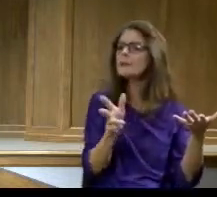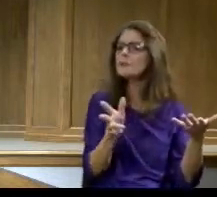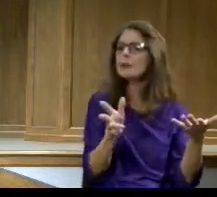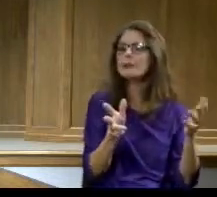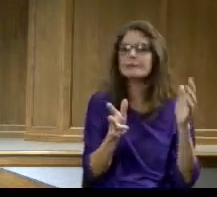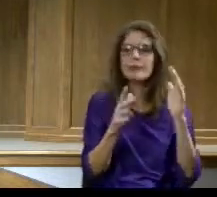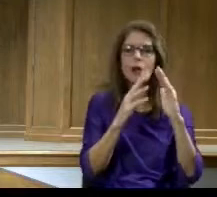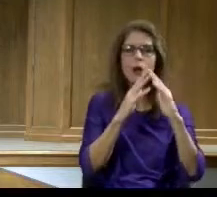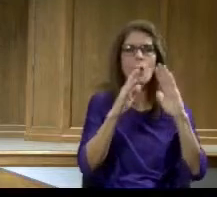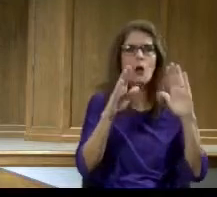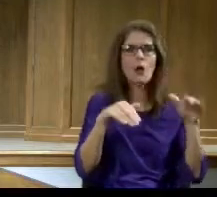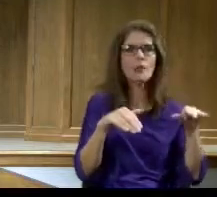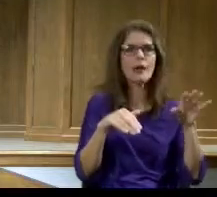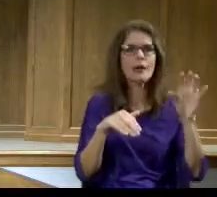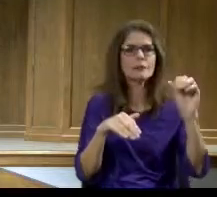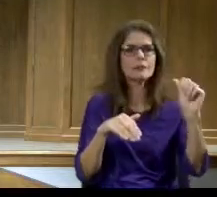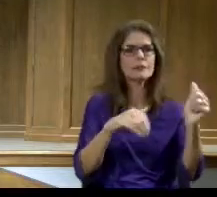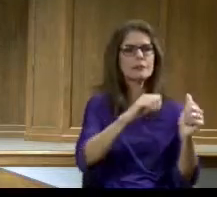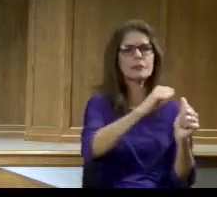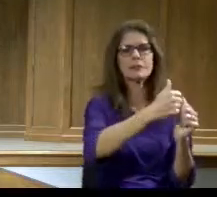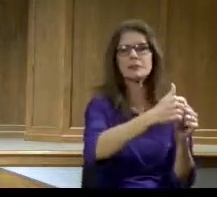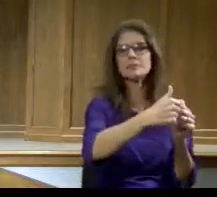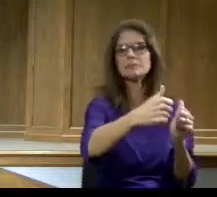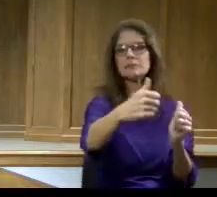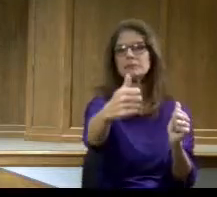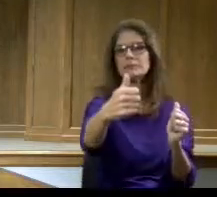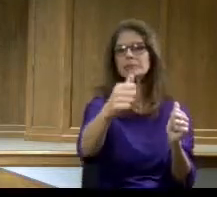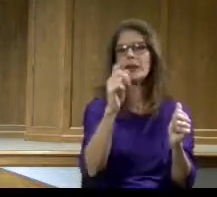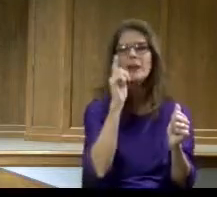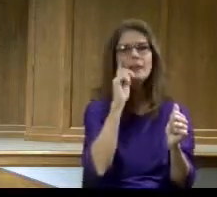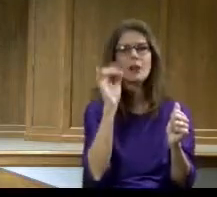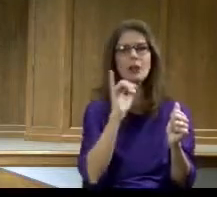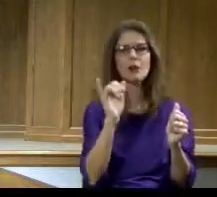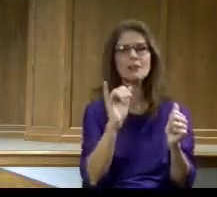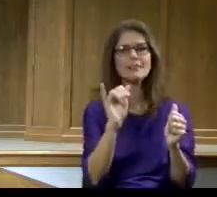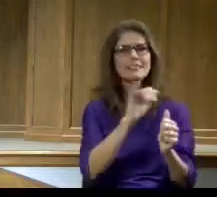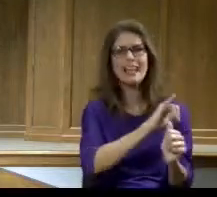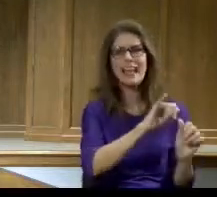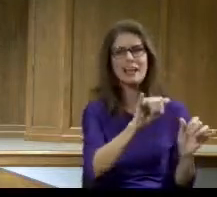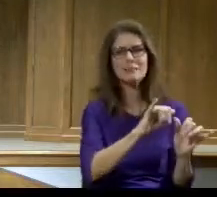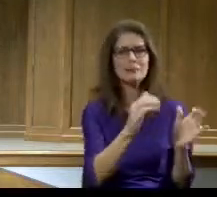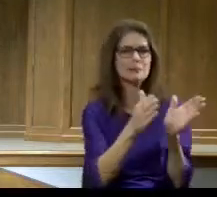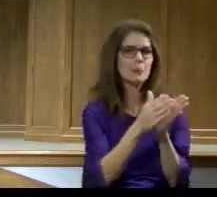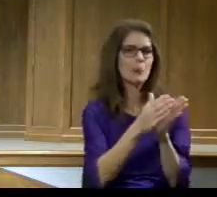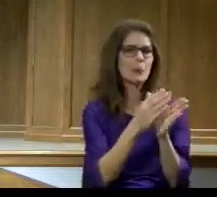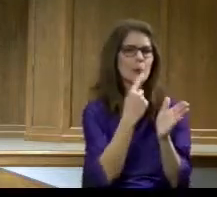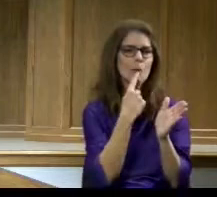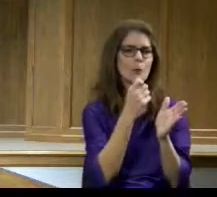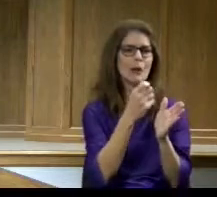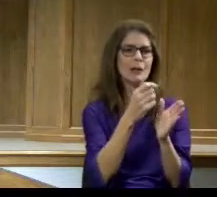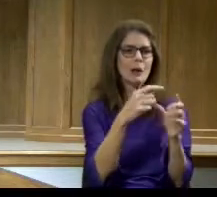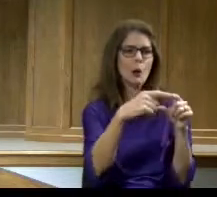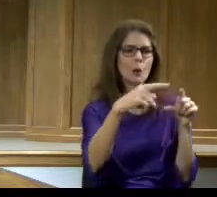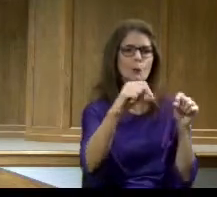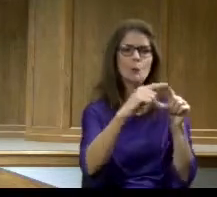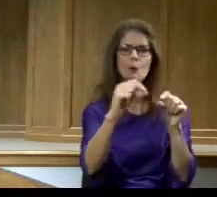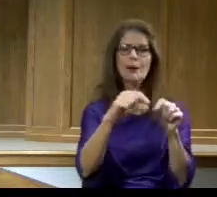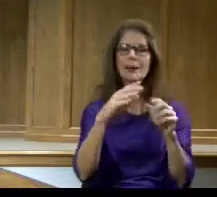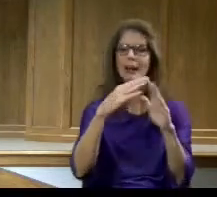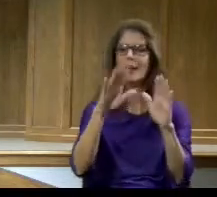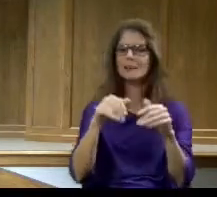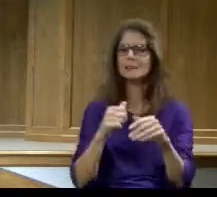looked the same, these small, mostly red brick houses. Going down the street, and our